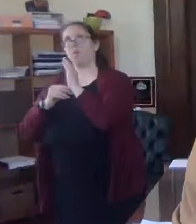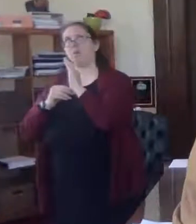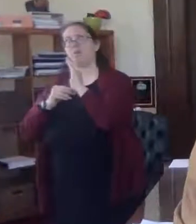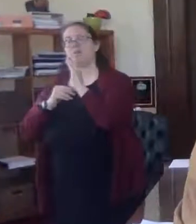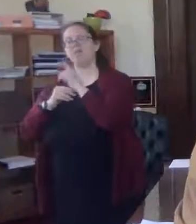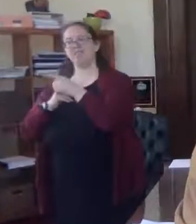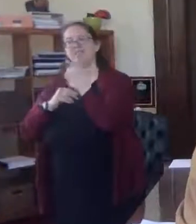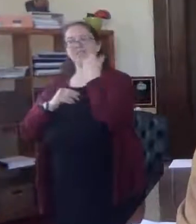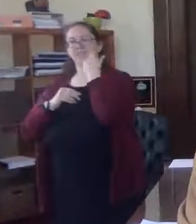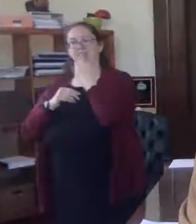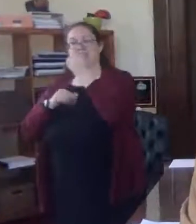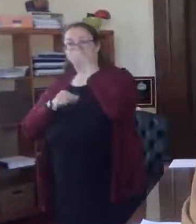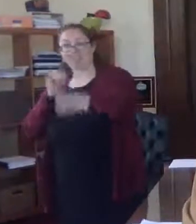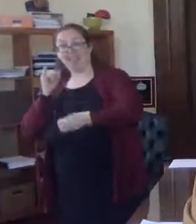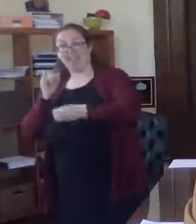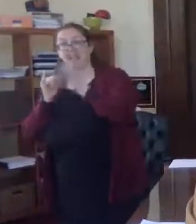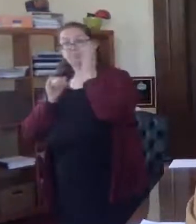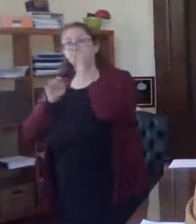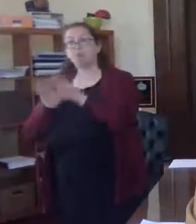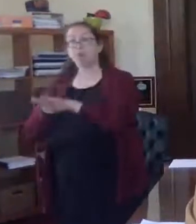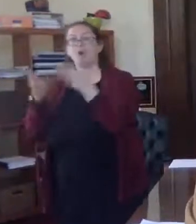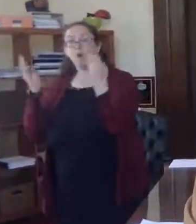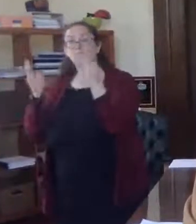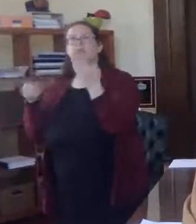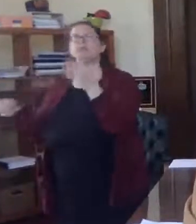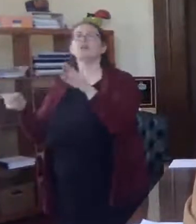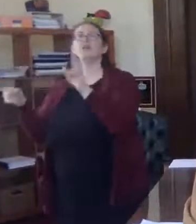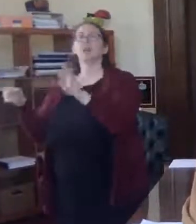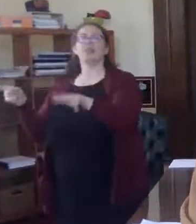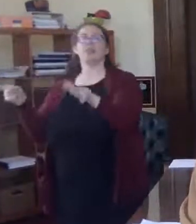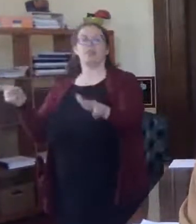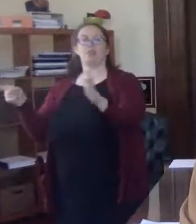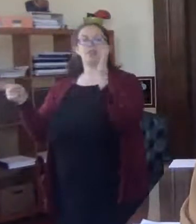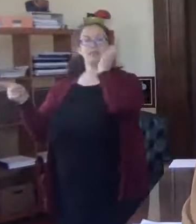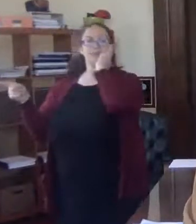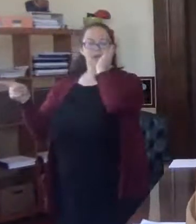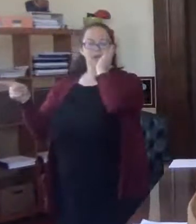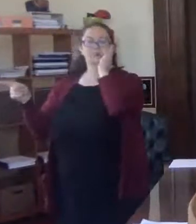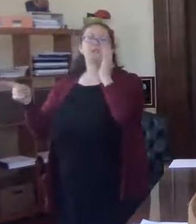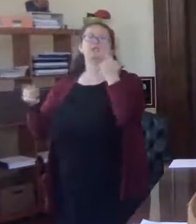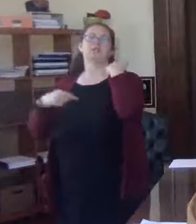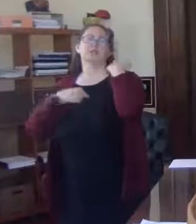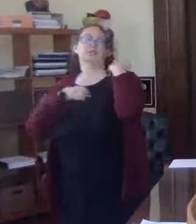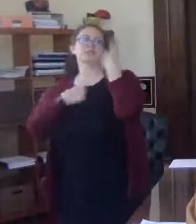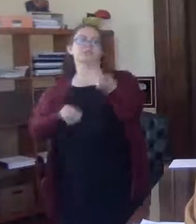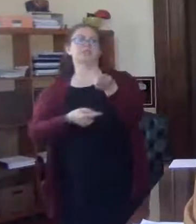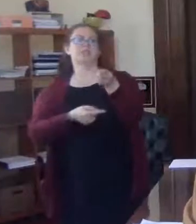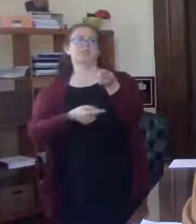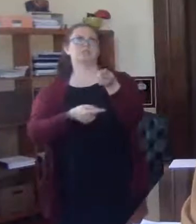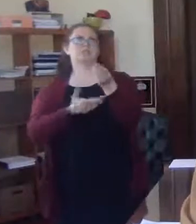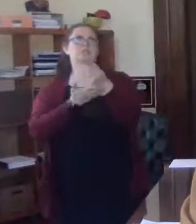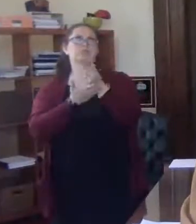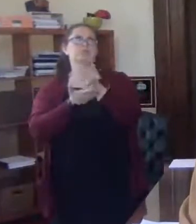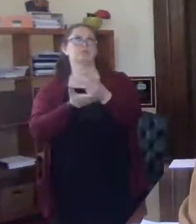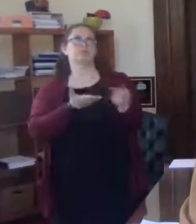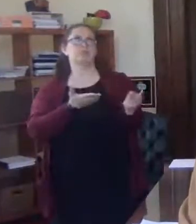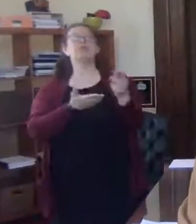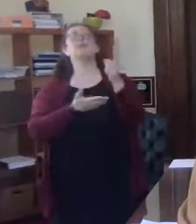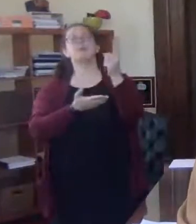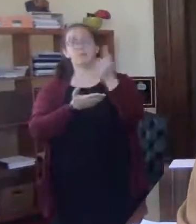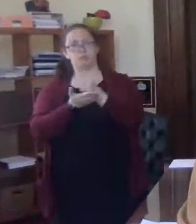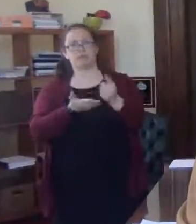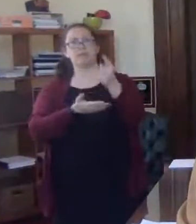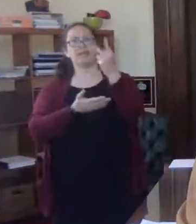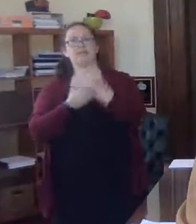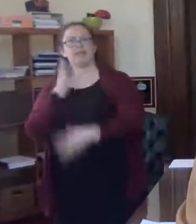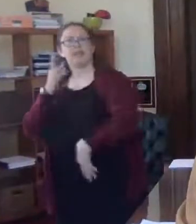last place is coming online today. That's 33 beds. And so over the last 2 weeks, week and a half, we have brought